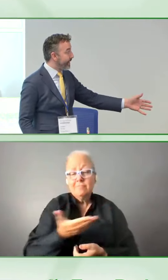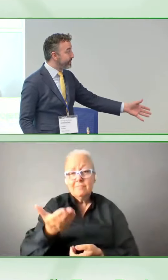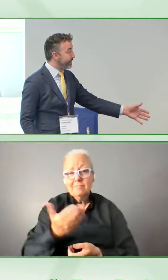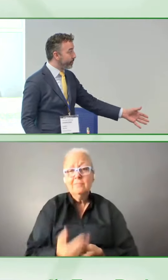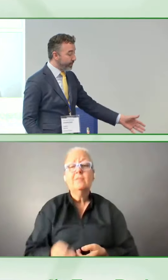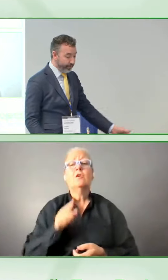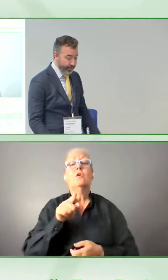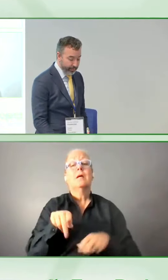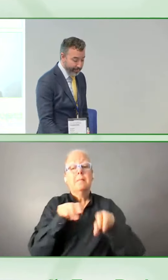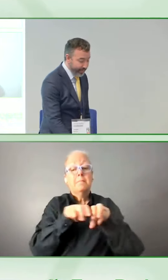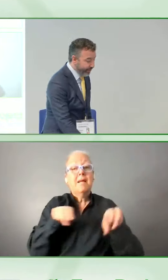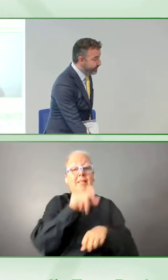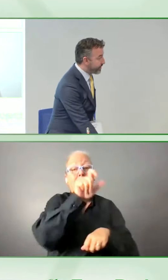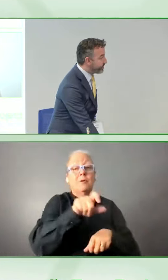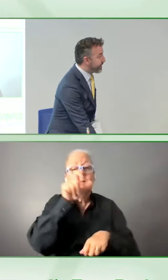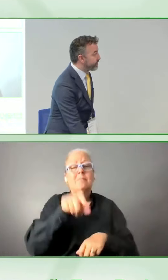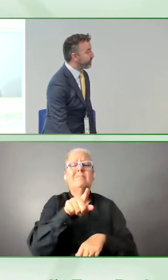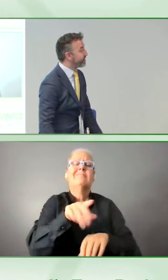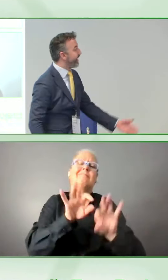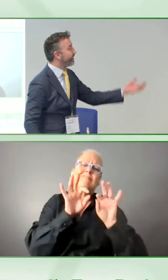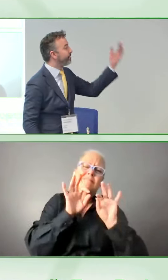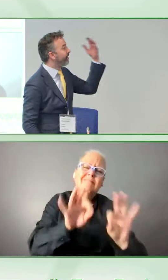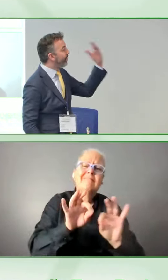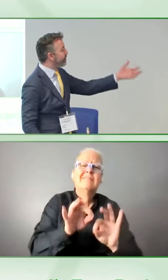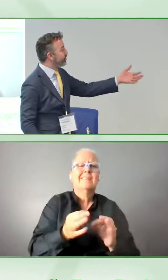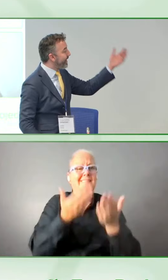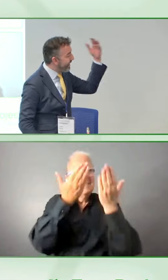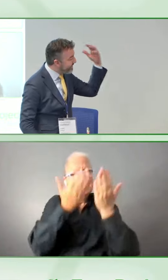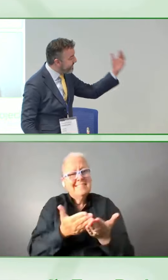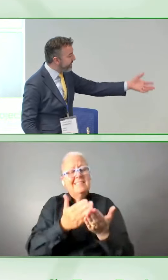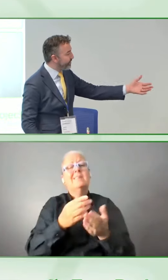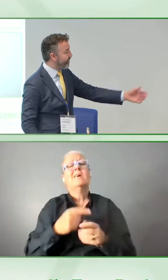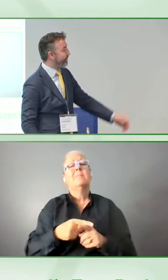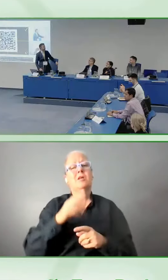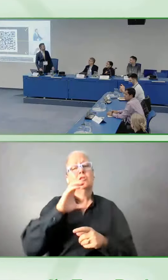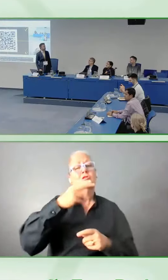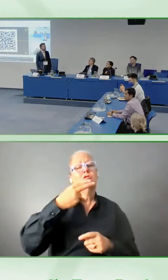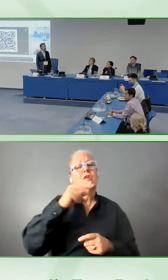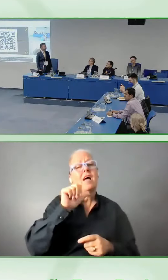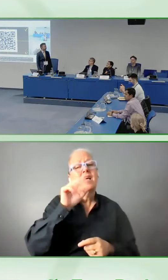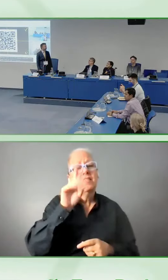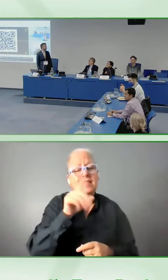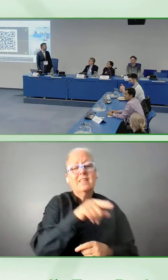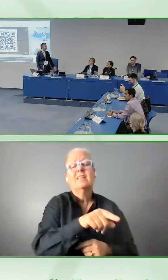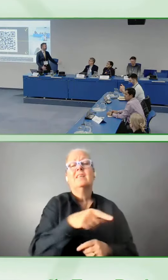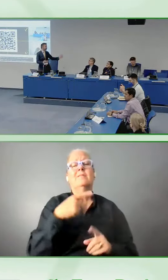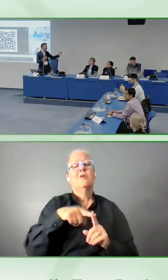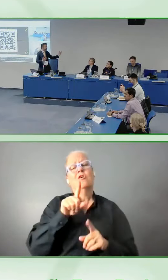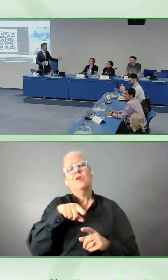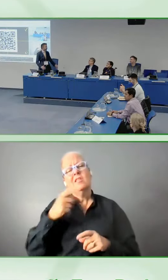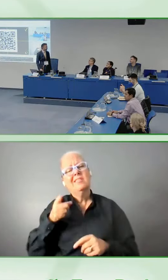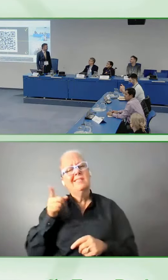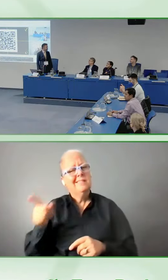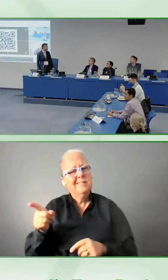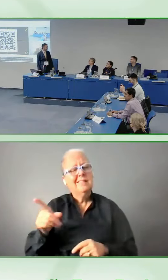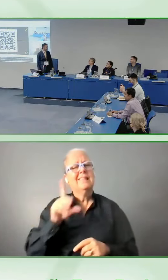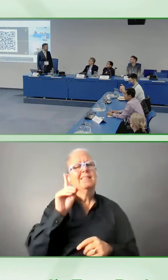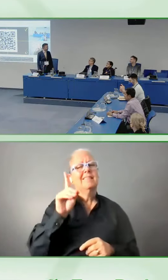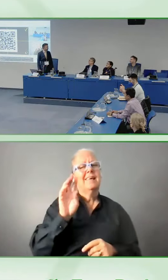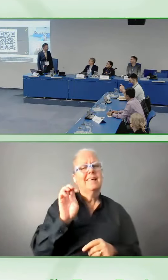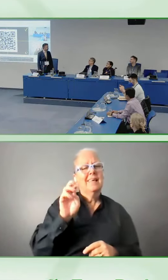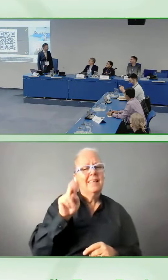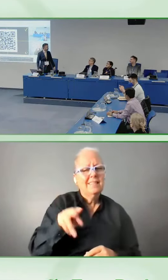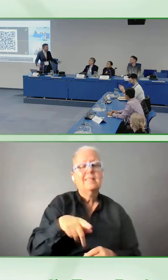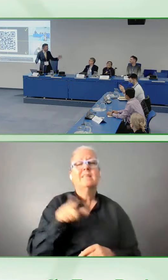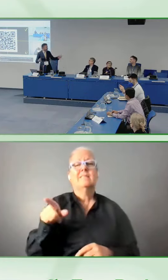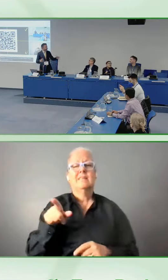being amazing and wonderful human beings, and especially for Chad coming all this way, and Den for coming all this way. Matthijs, you and I didn't have to travel as far